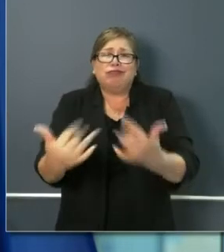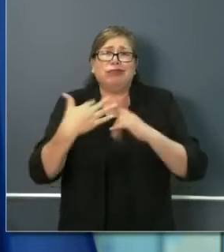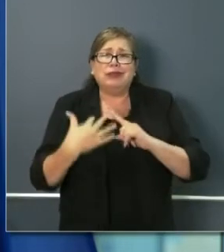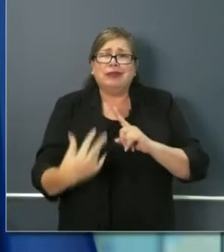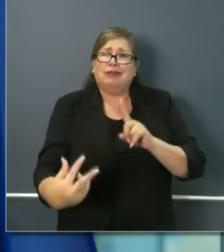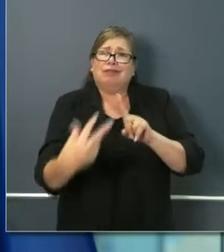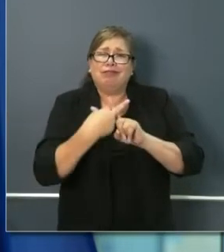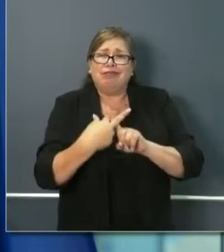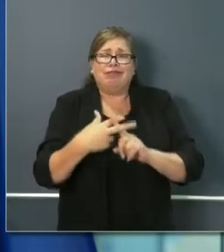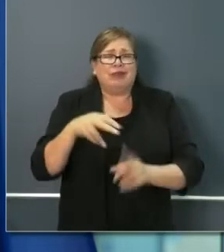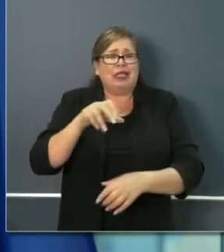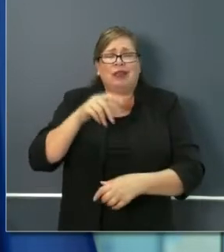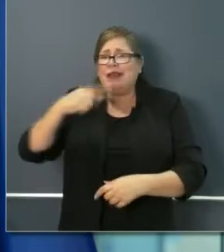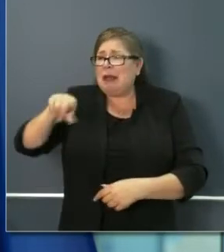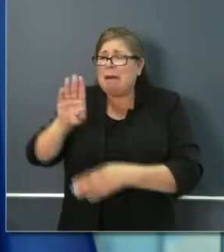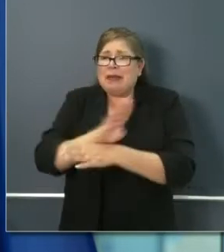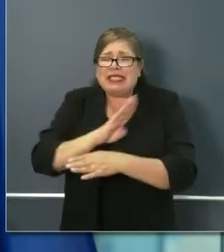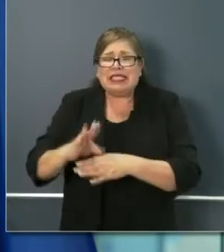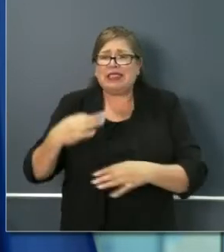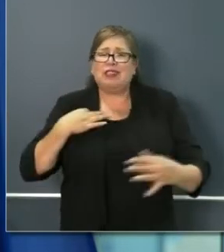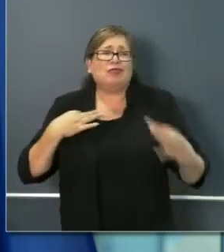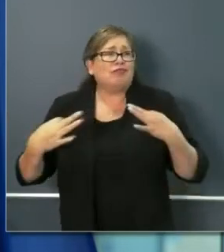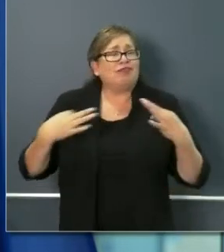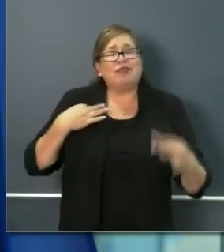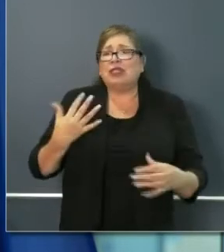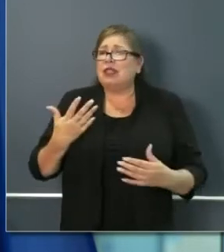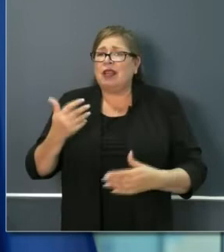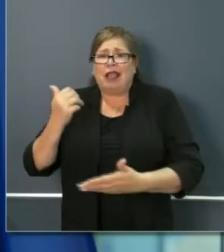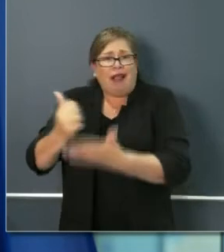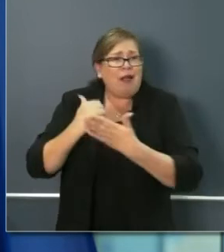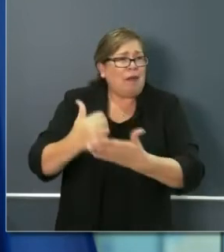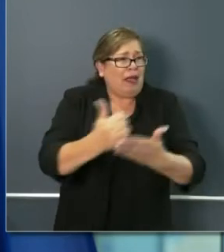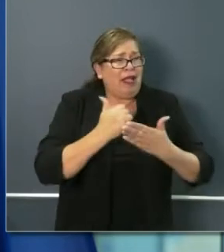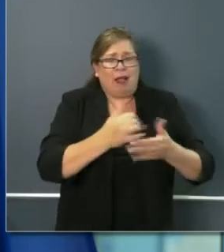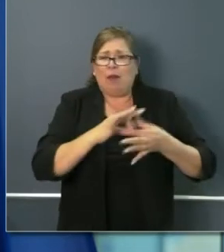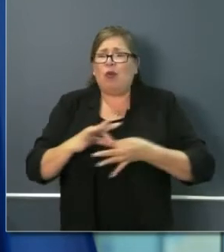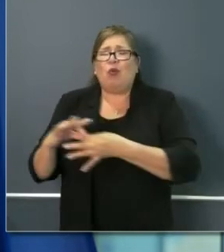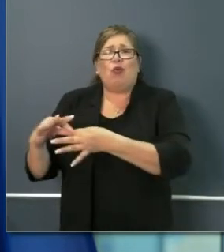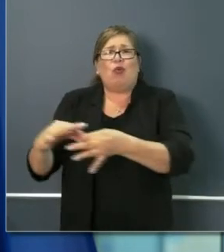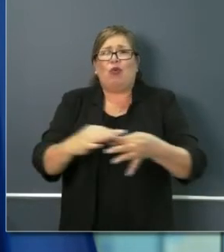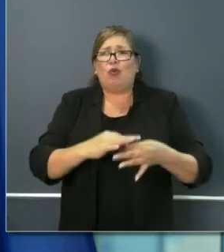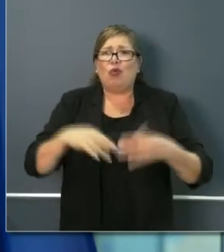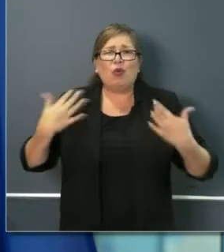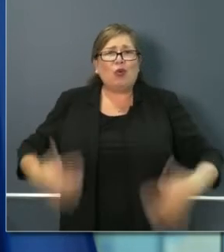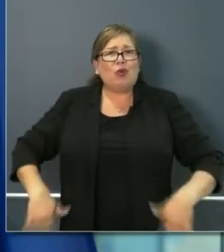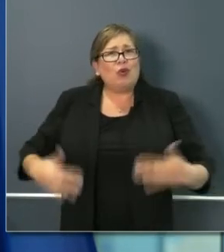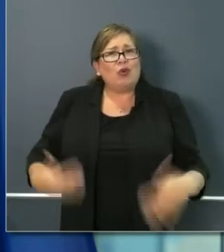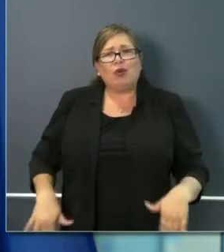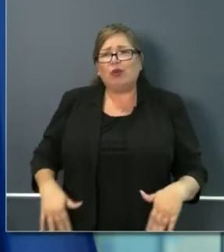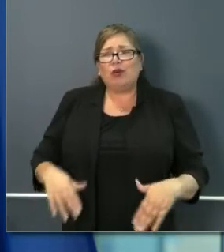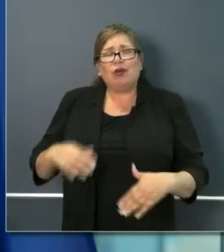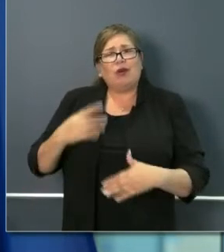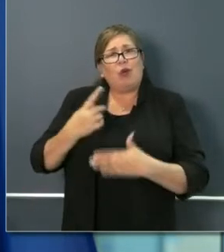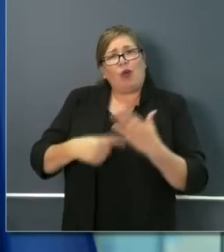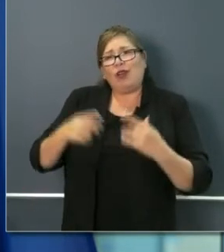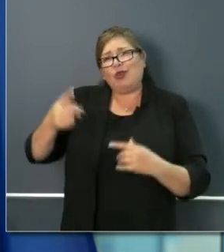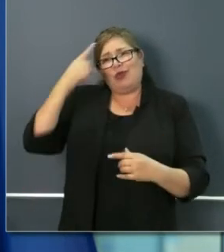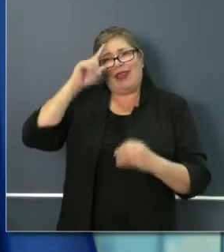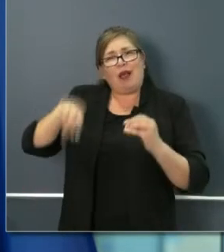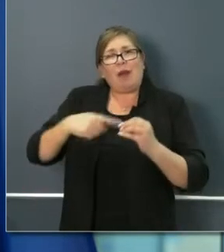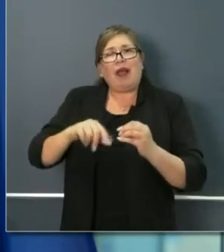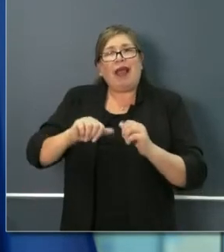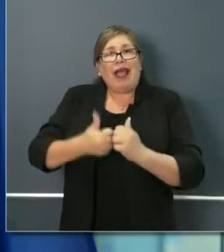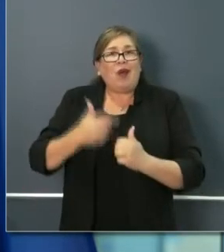businesses and everything that they're doing, what you make of the way that California is responding to this and what the rest of the country can learn from